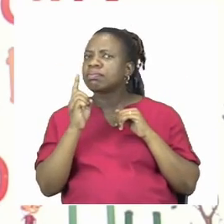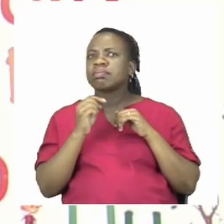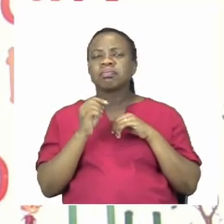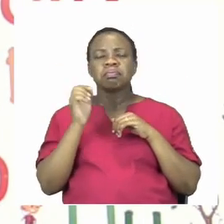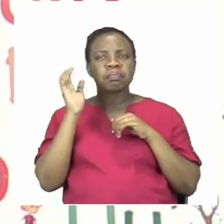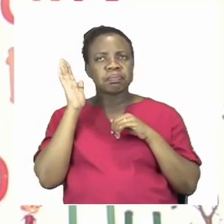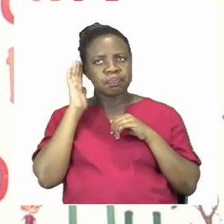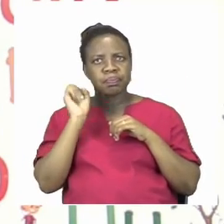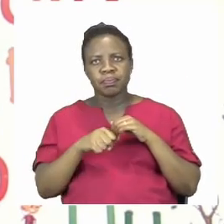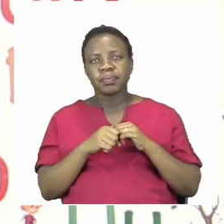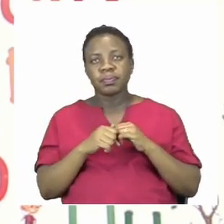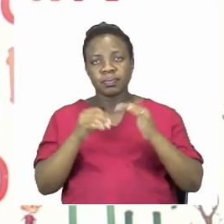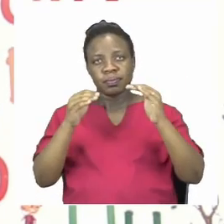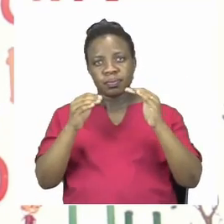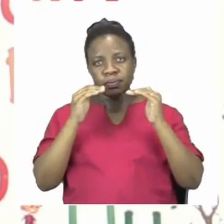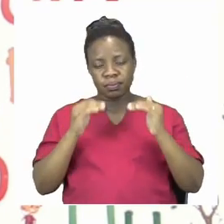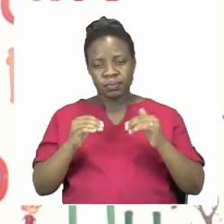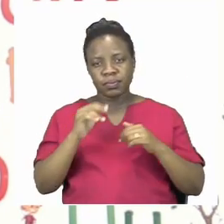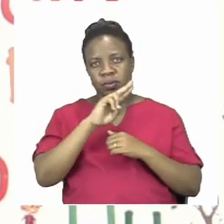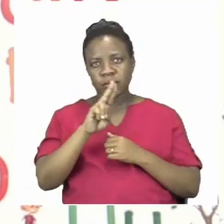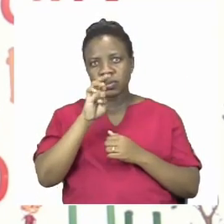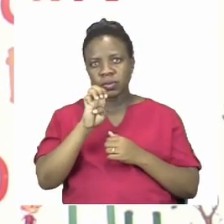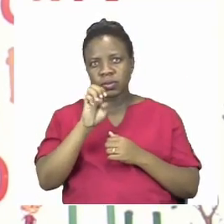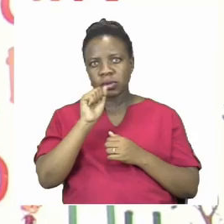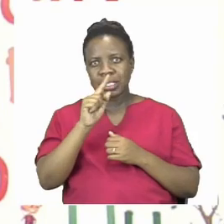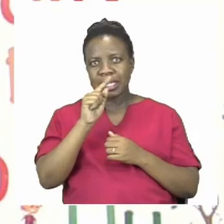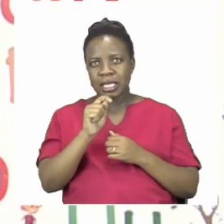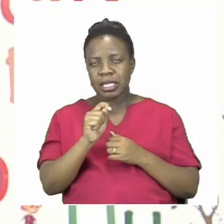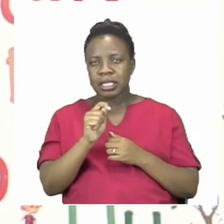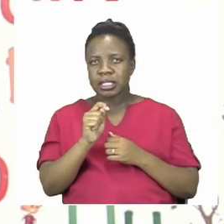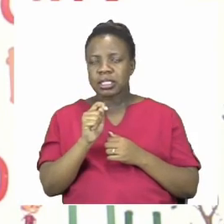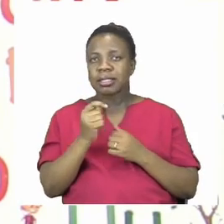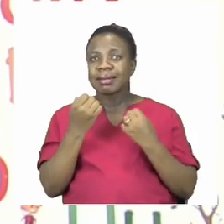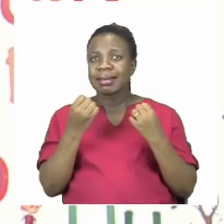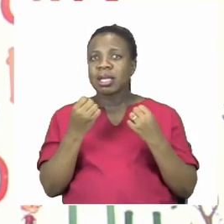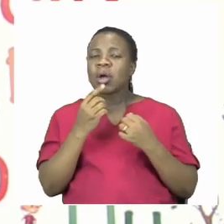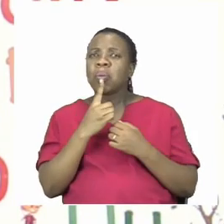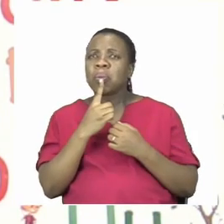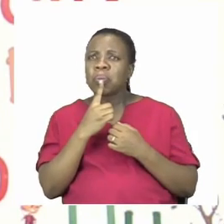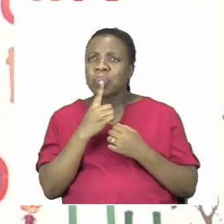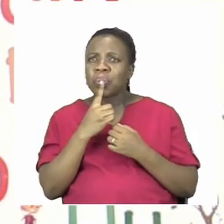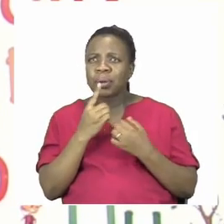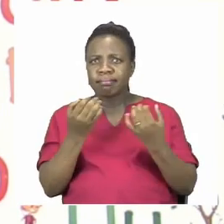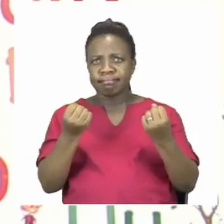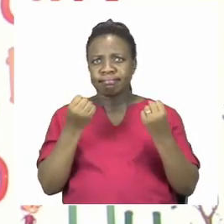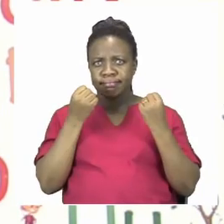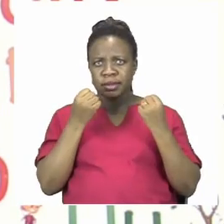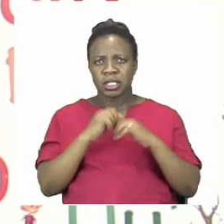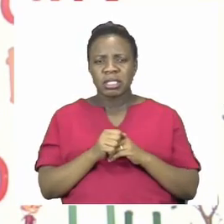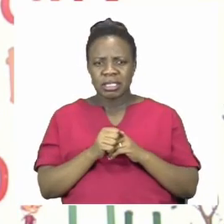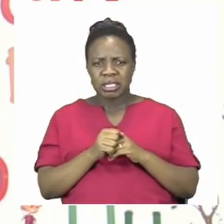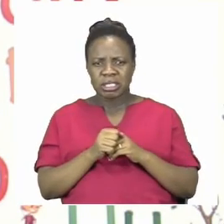heat energy. Now, heat energy, we use the sense of touch. With this heat energy, it's the one that we're going